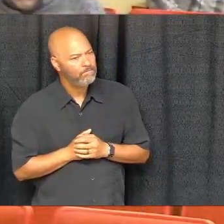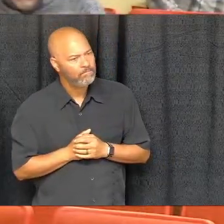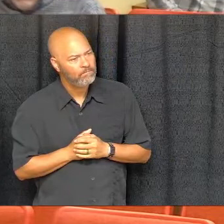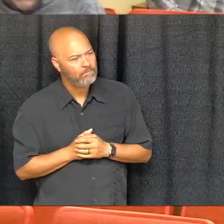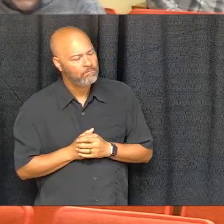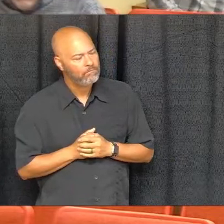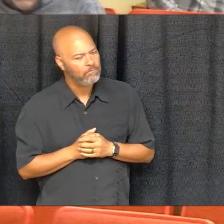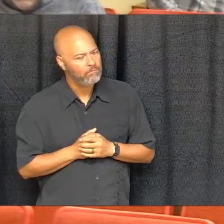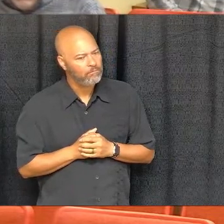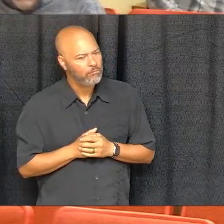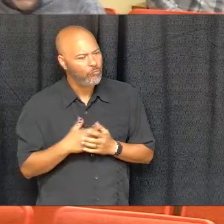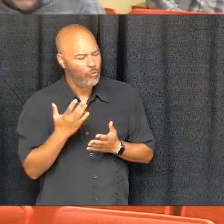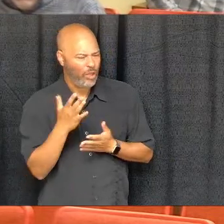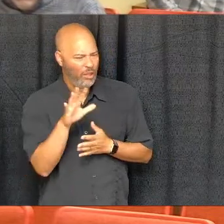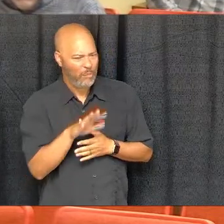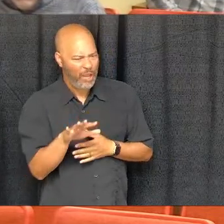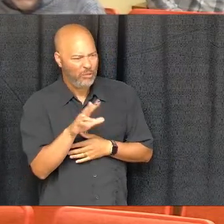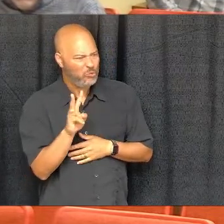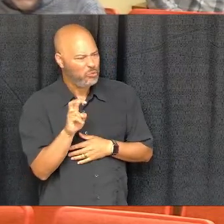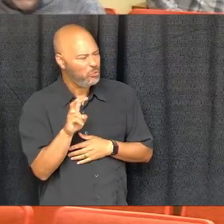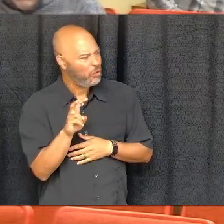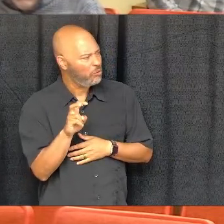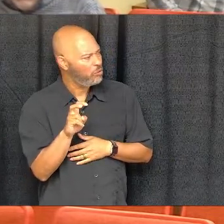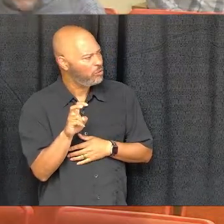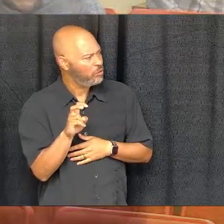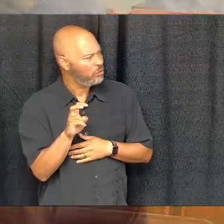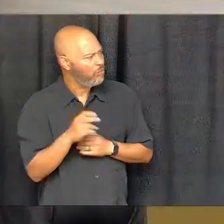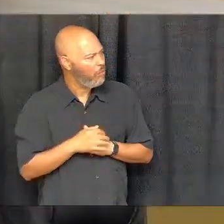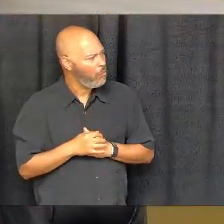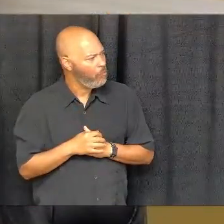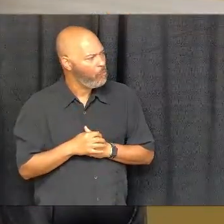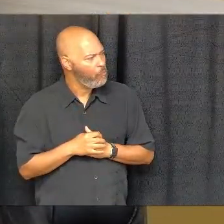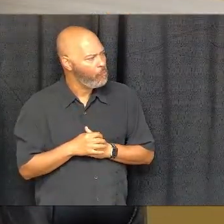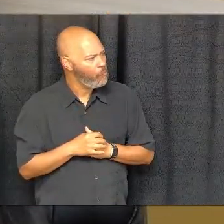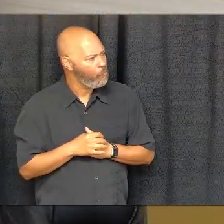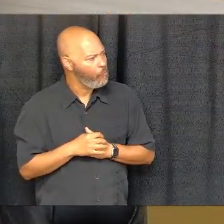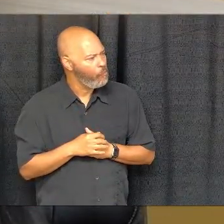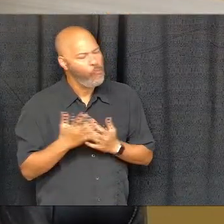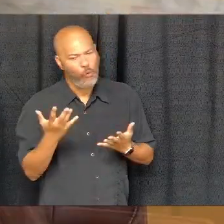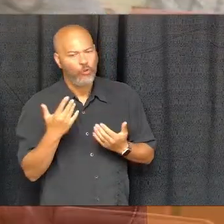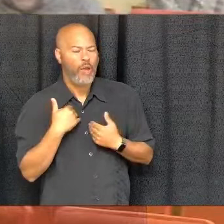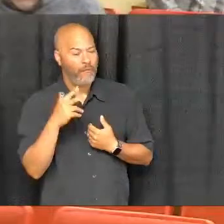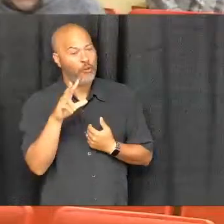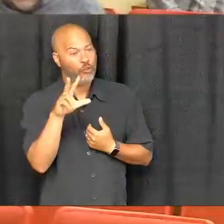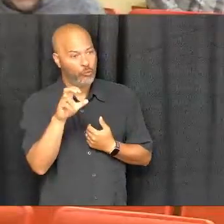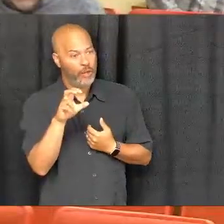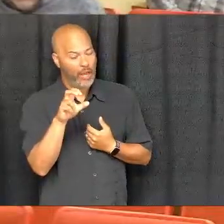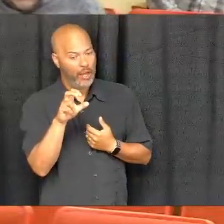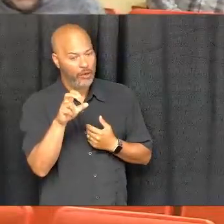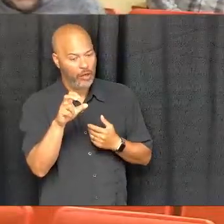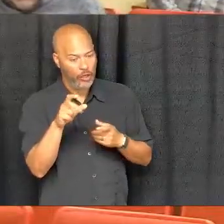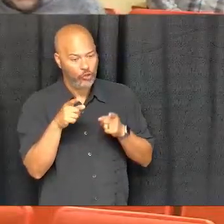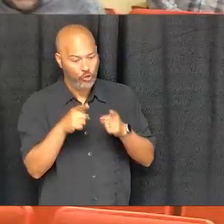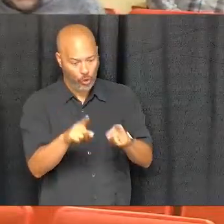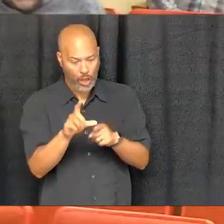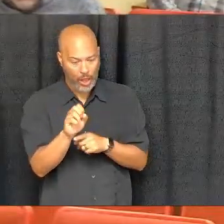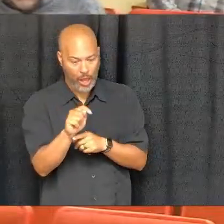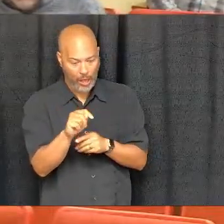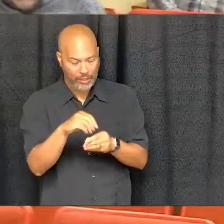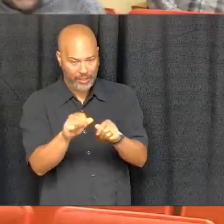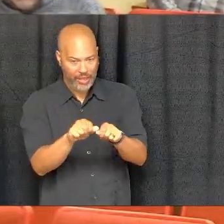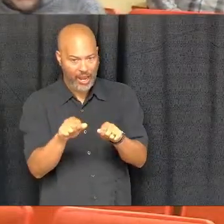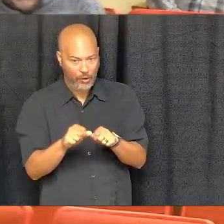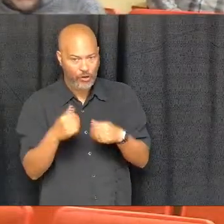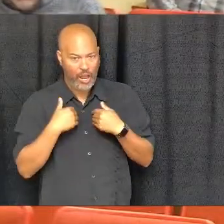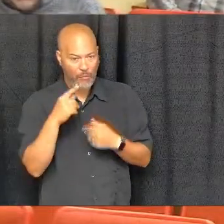Well, somewhere around 200. About 200. You got 300 existing lots in the area, and you have